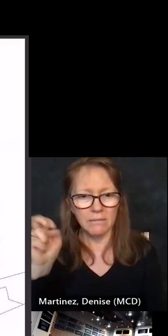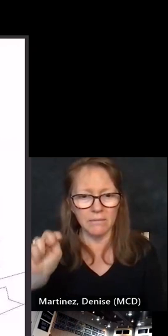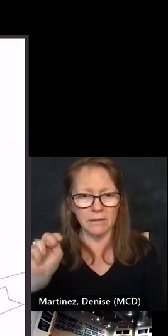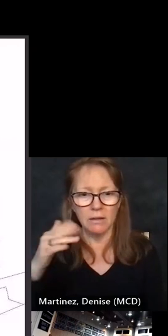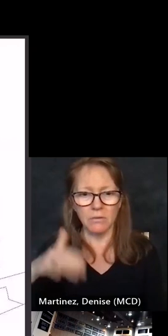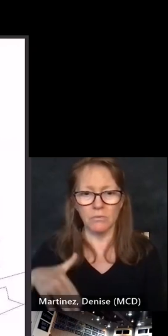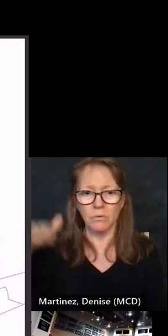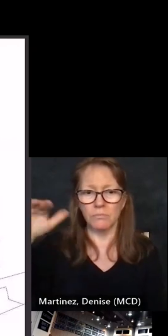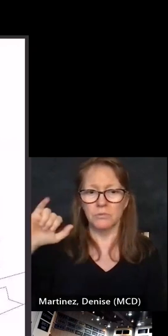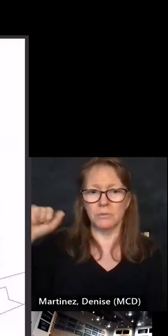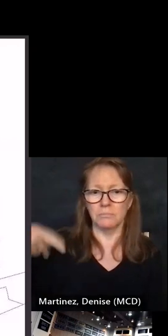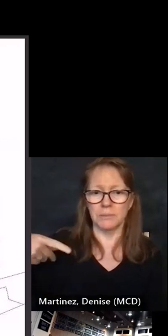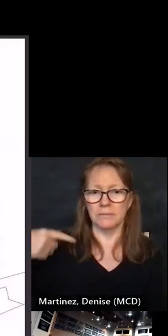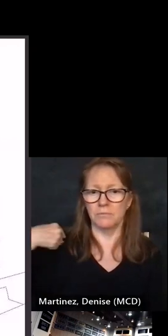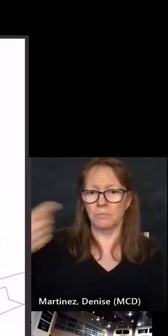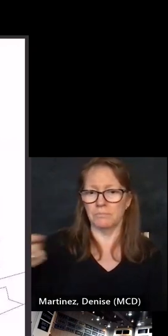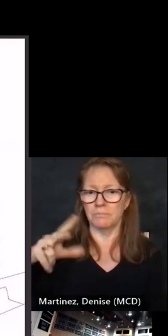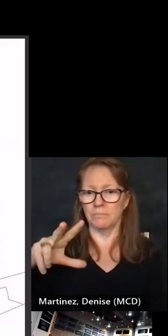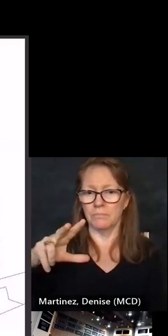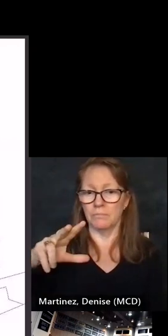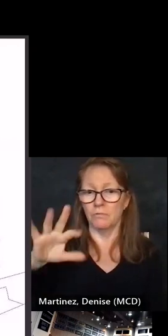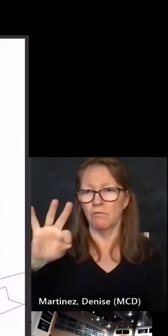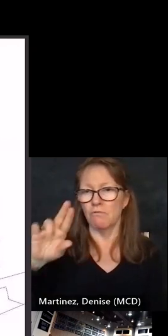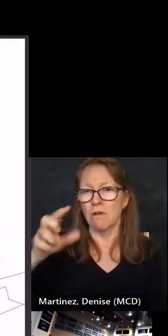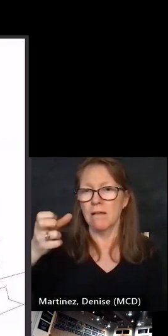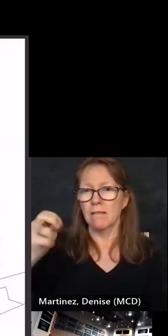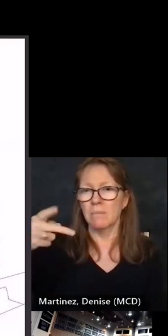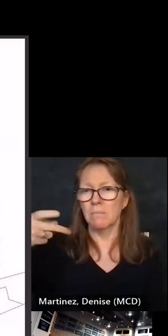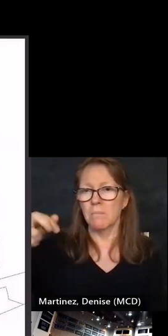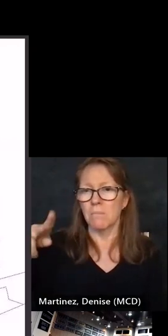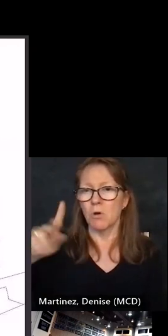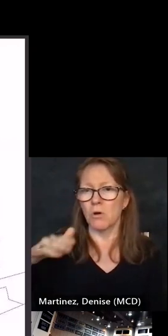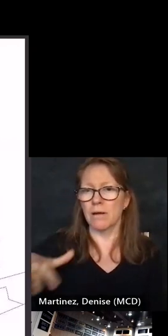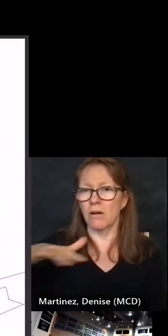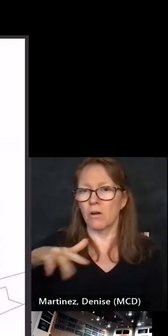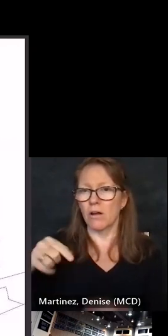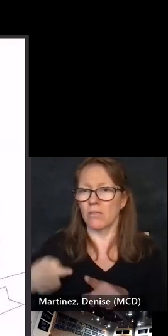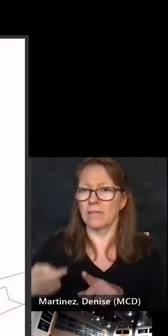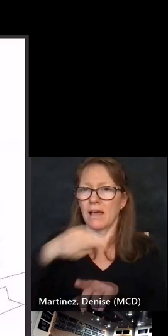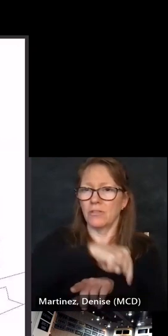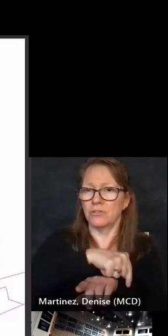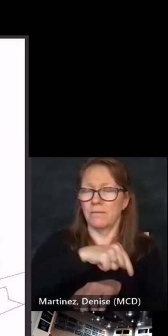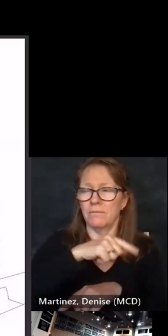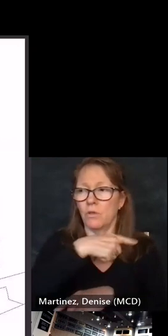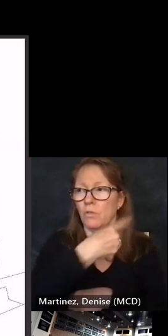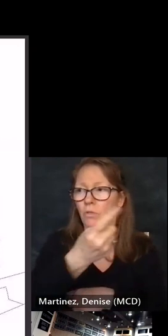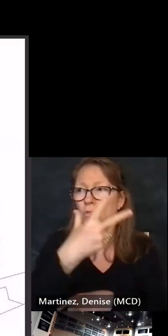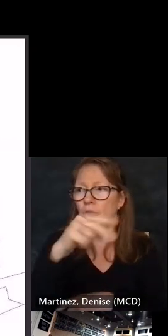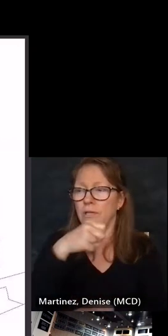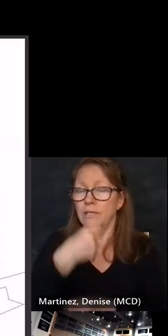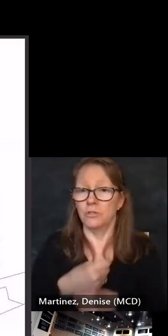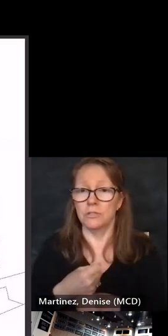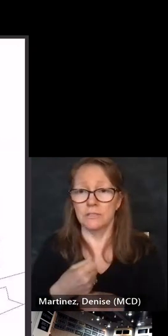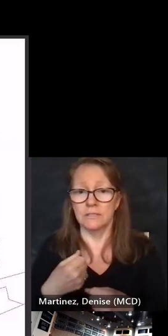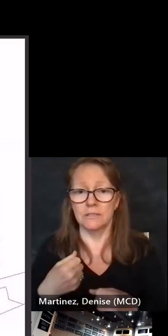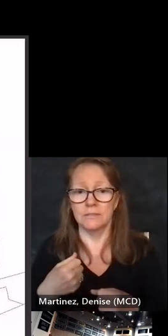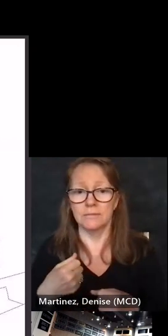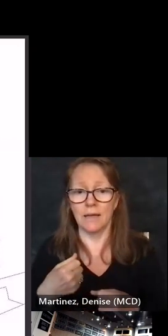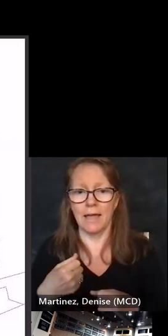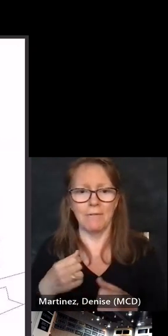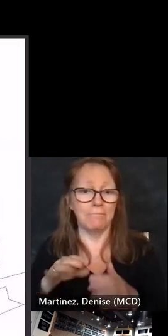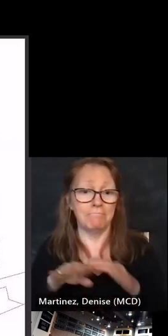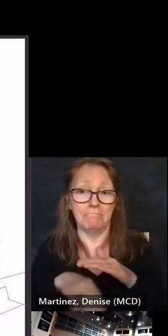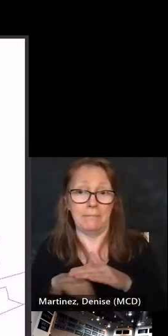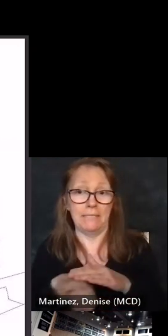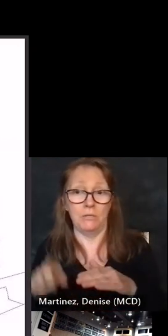the last 30 years. I have a basic question for you. You're taking a lot of heat when